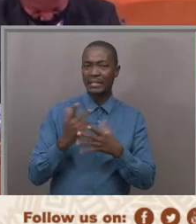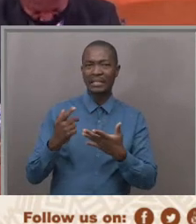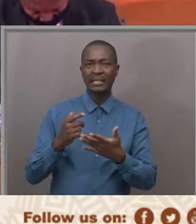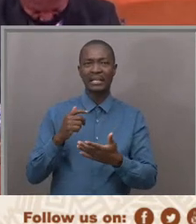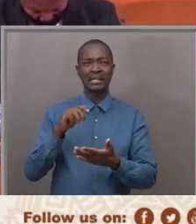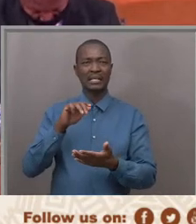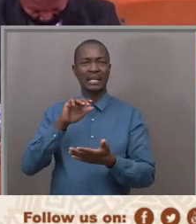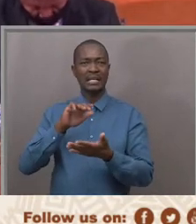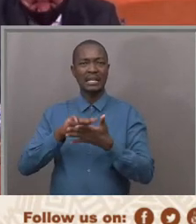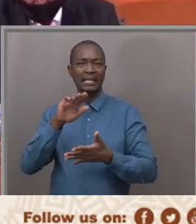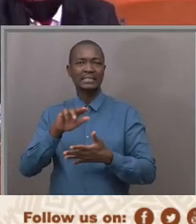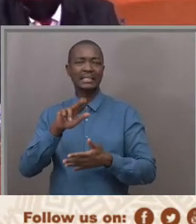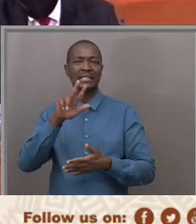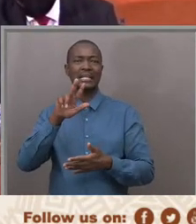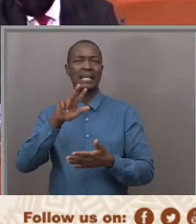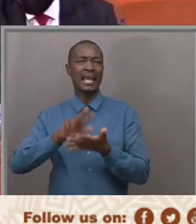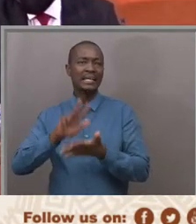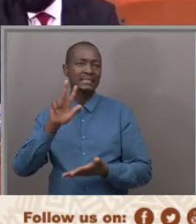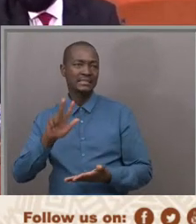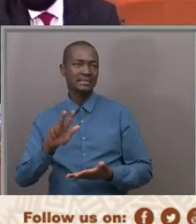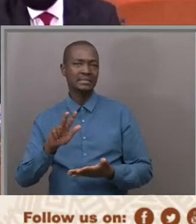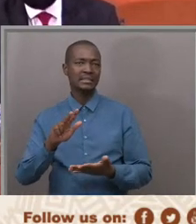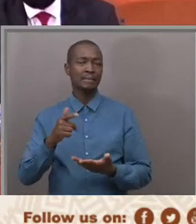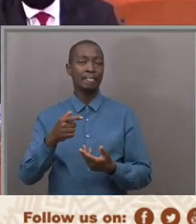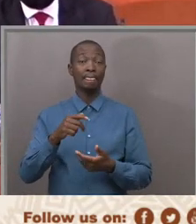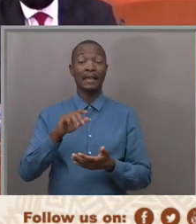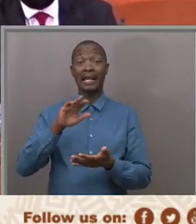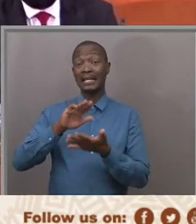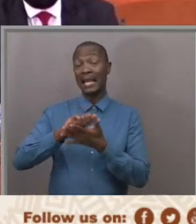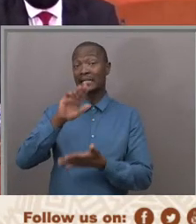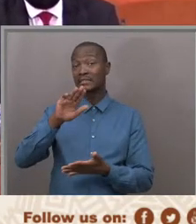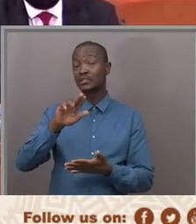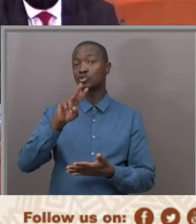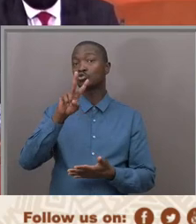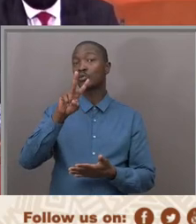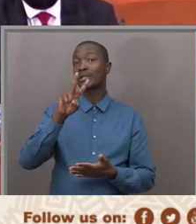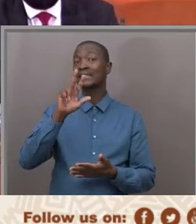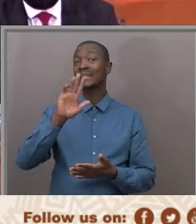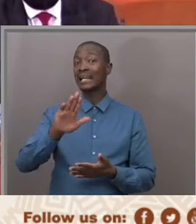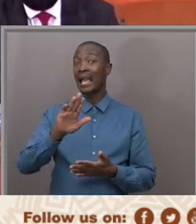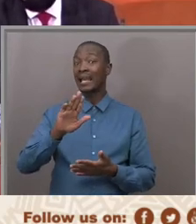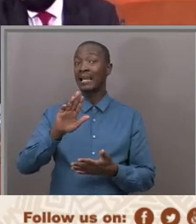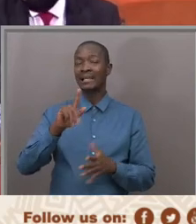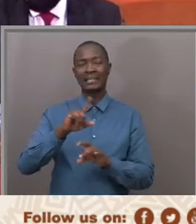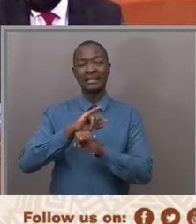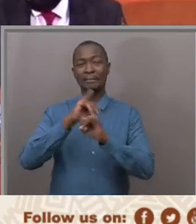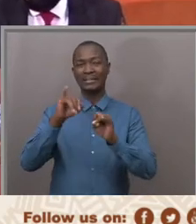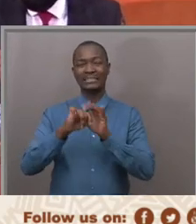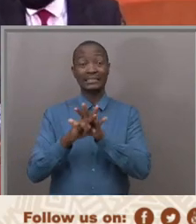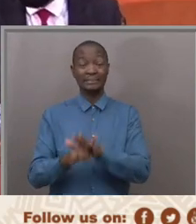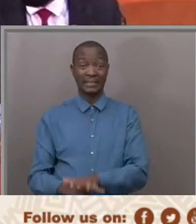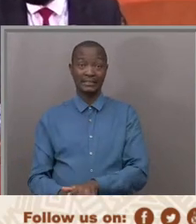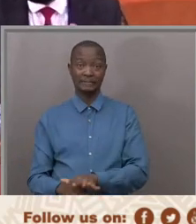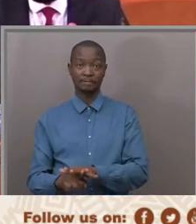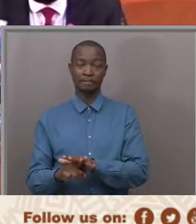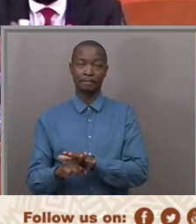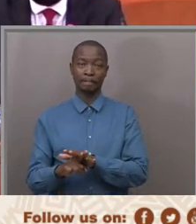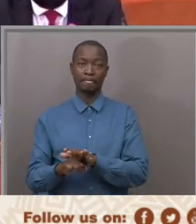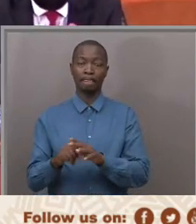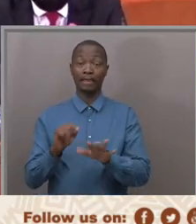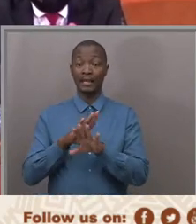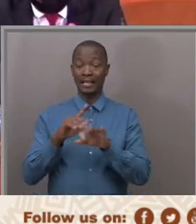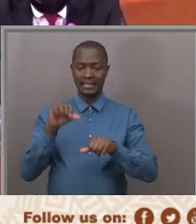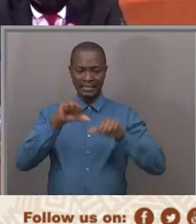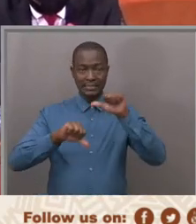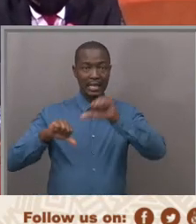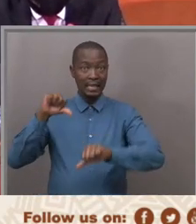influenza pandemic and the 1929 Great Depression. The scientists and ecologists of